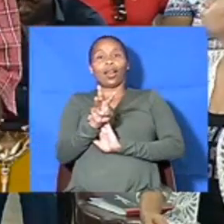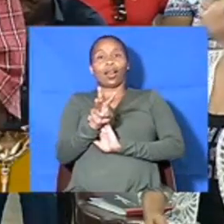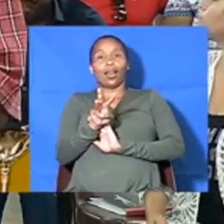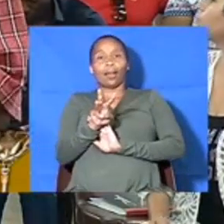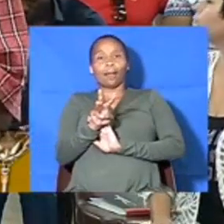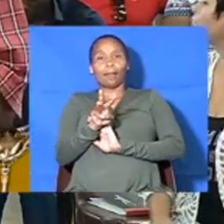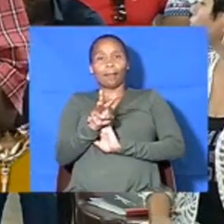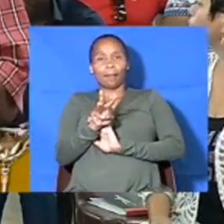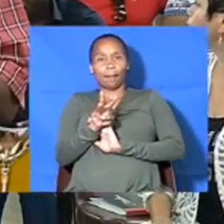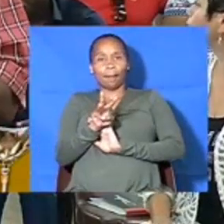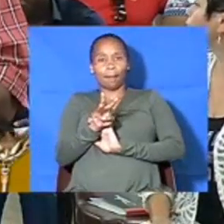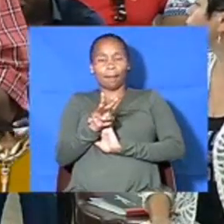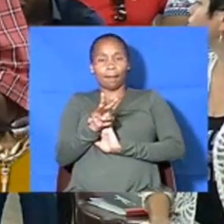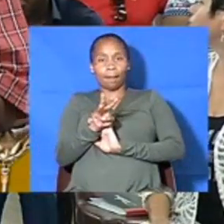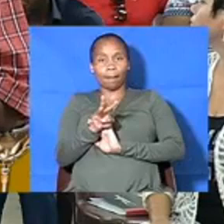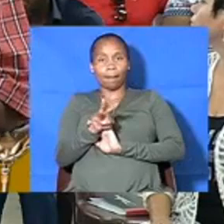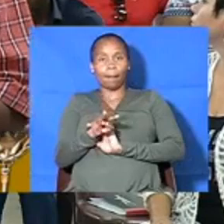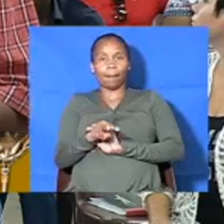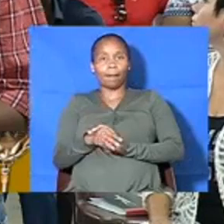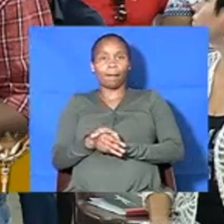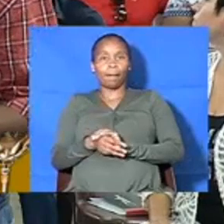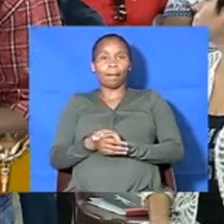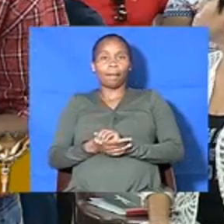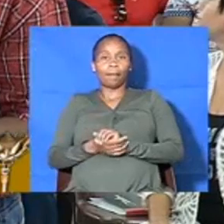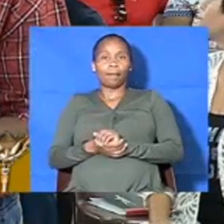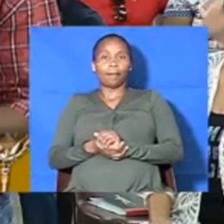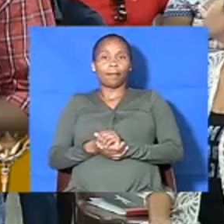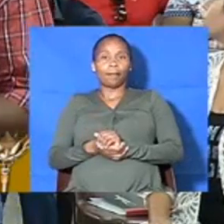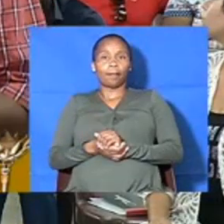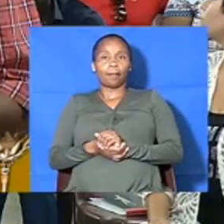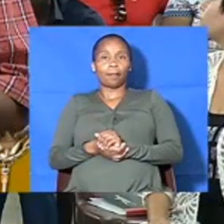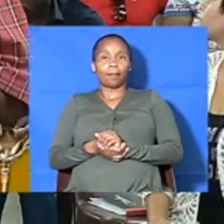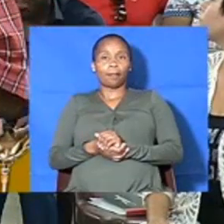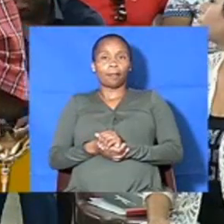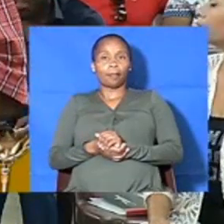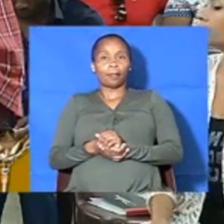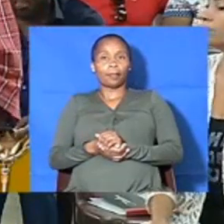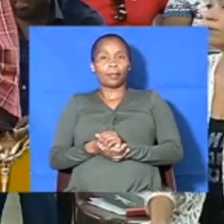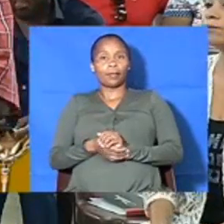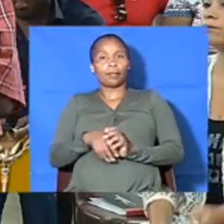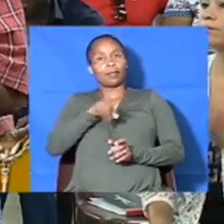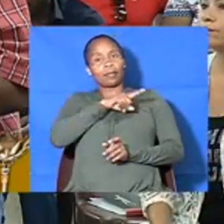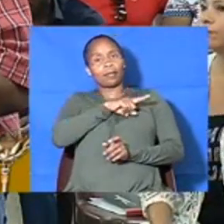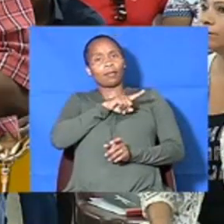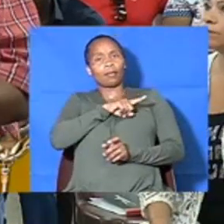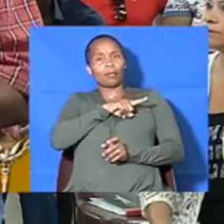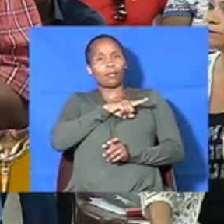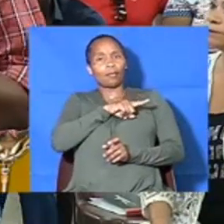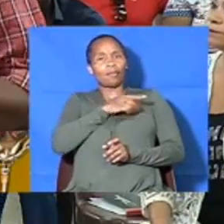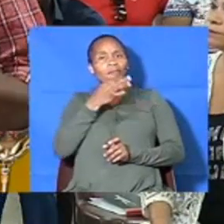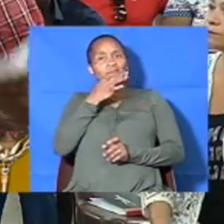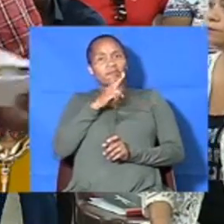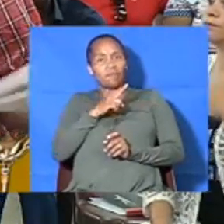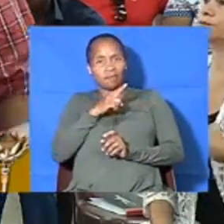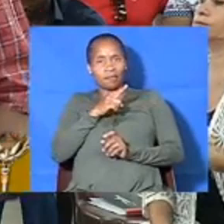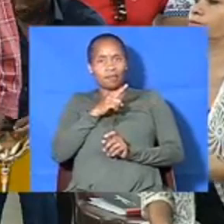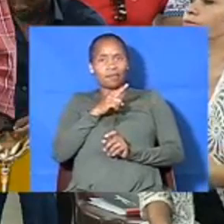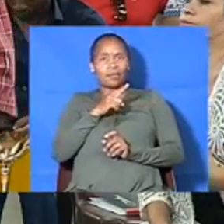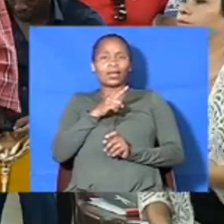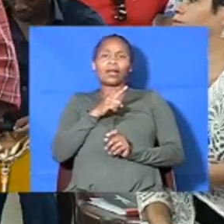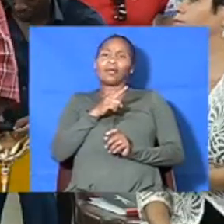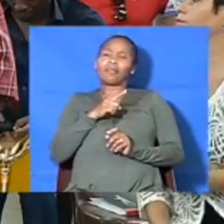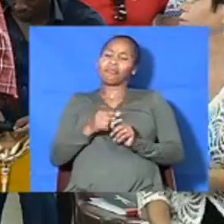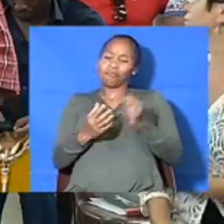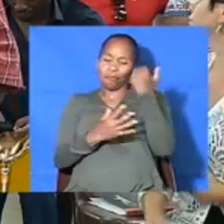a process to lodge a case against Department of Health. Ne ke le mo processing ya go tsenya molato kgatlano le khoro ya tsa